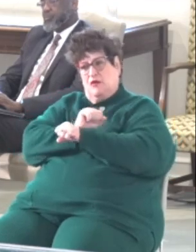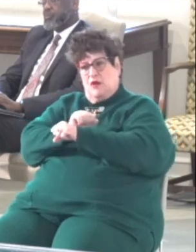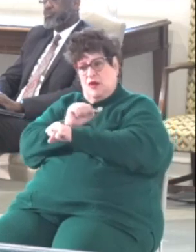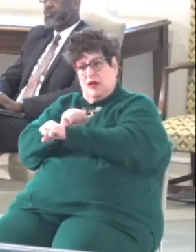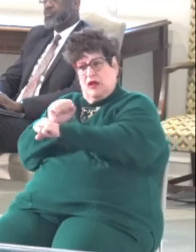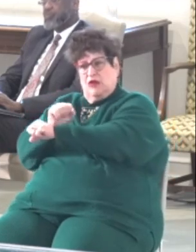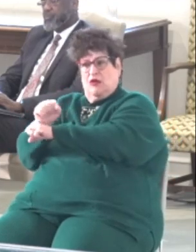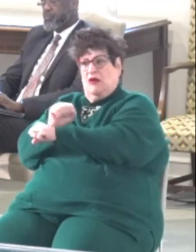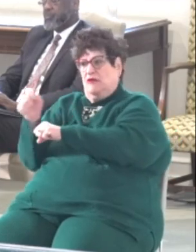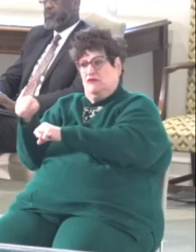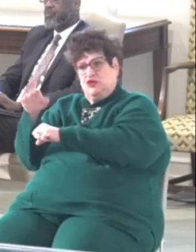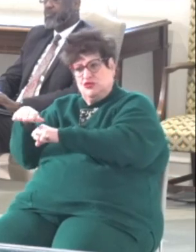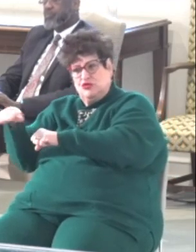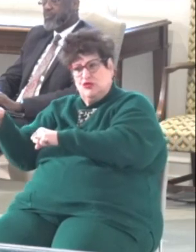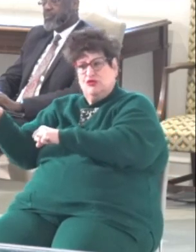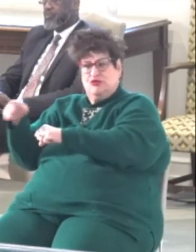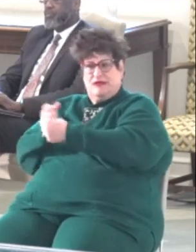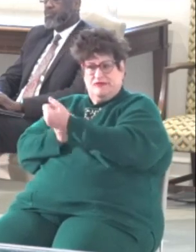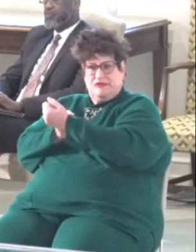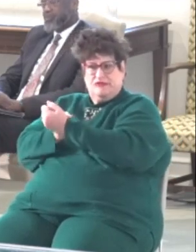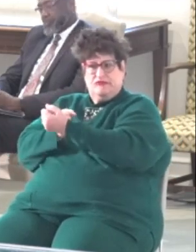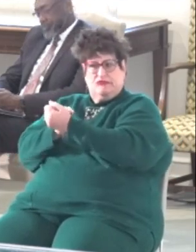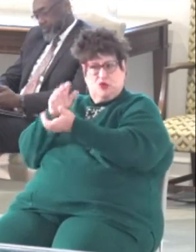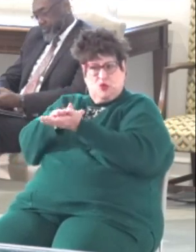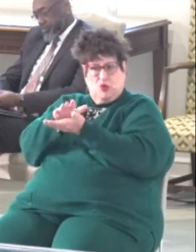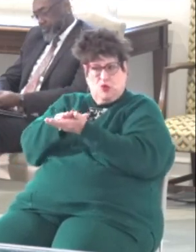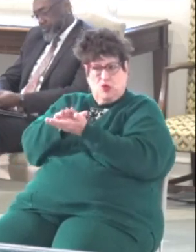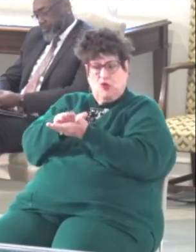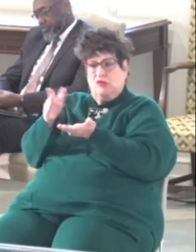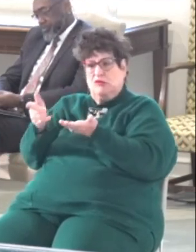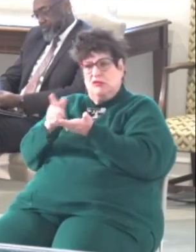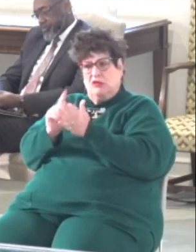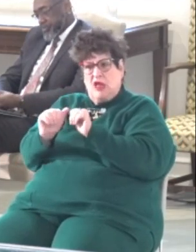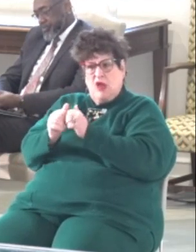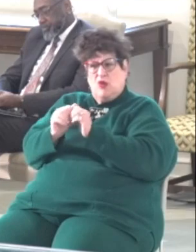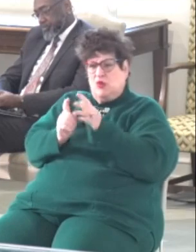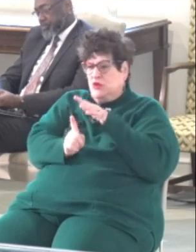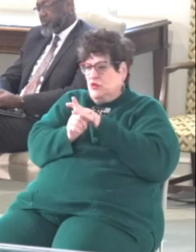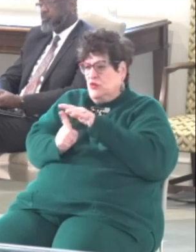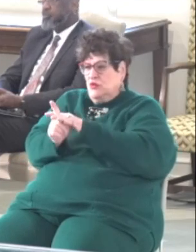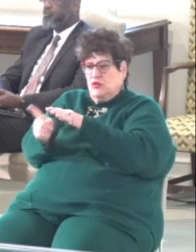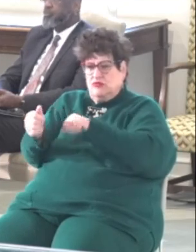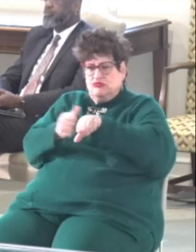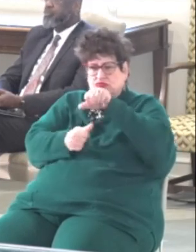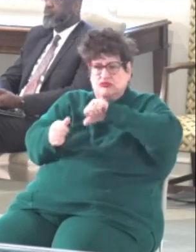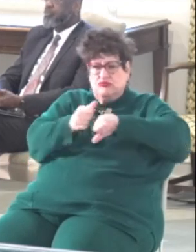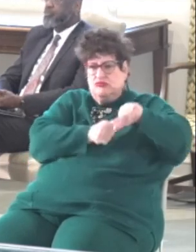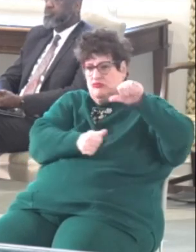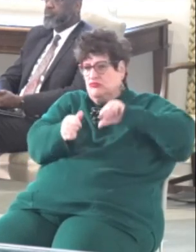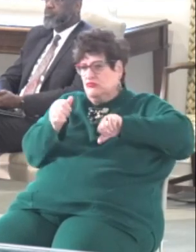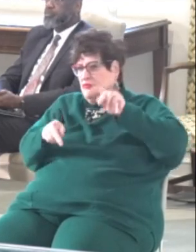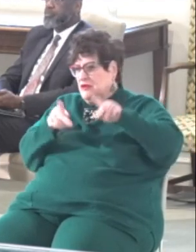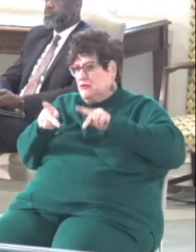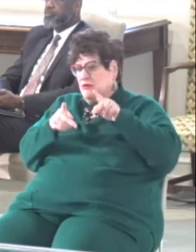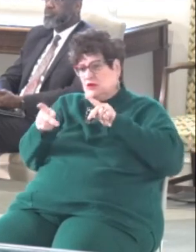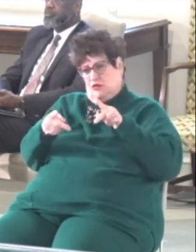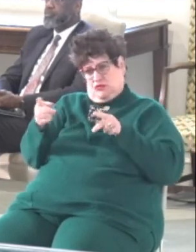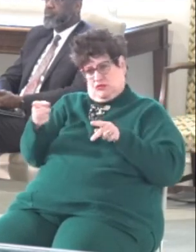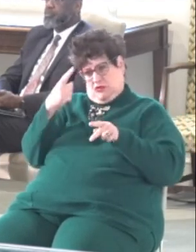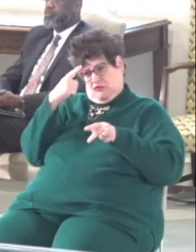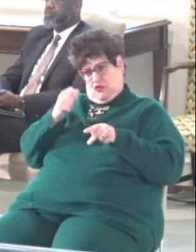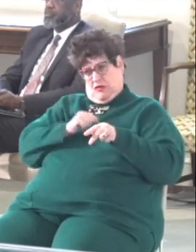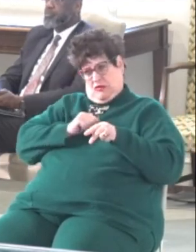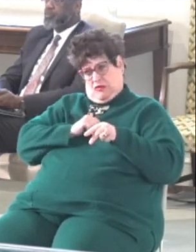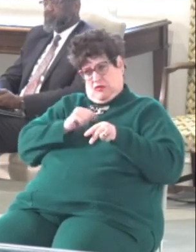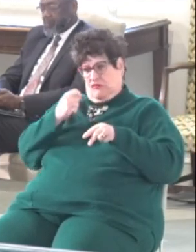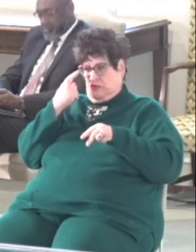for children, getting to school. All the ways that we can show up for one another, how we can show up for ourselves and then